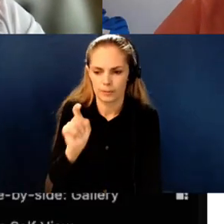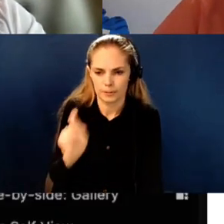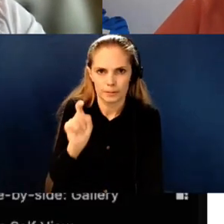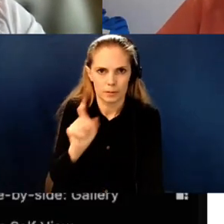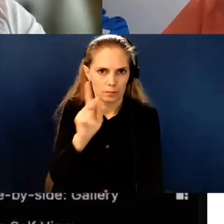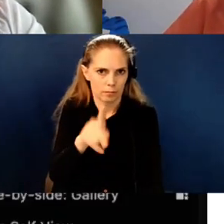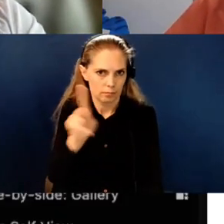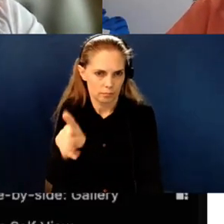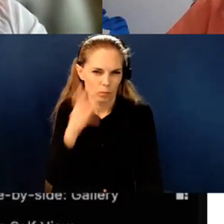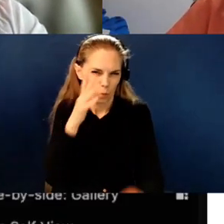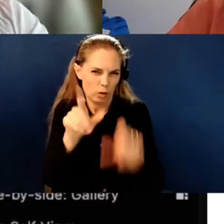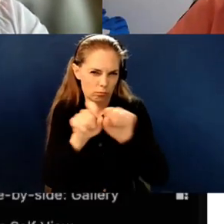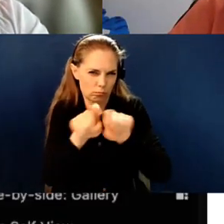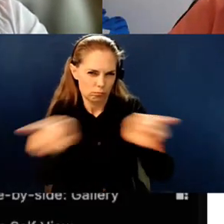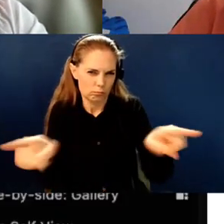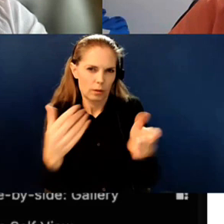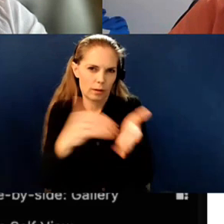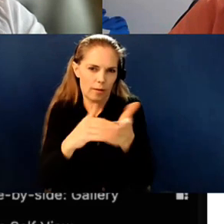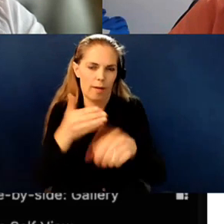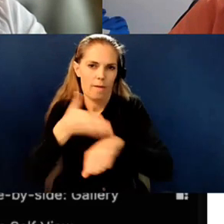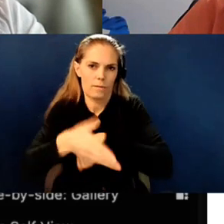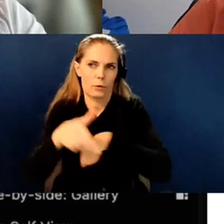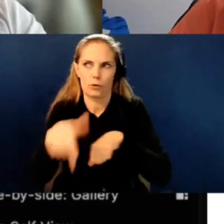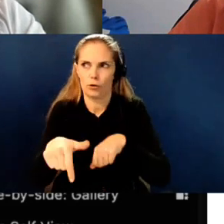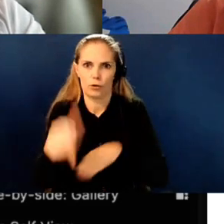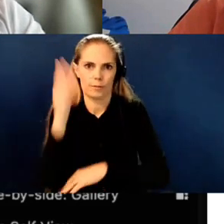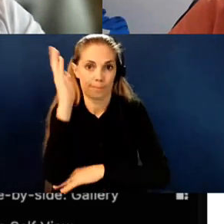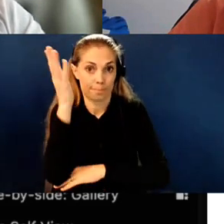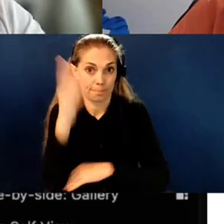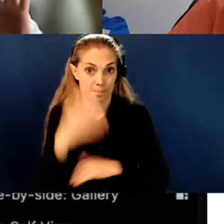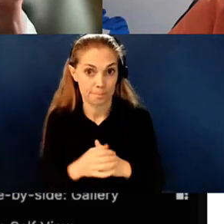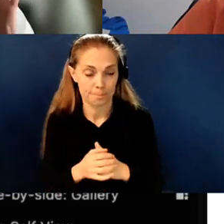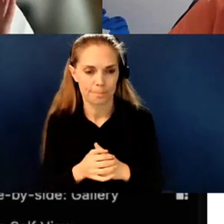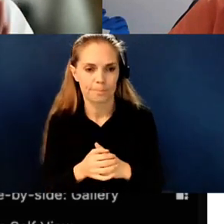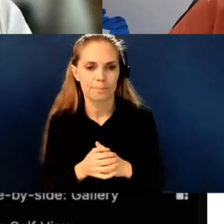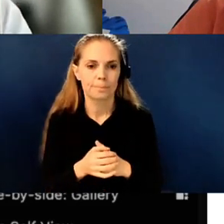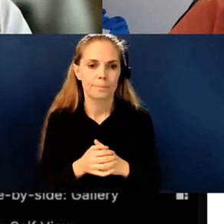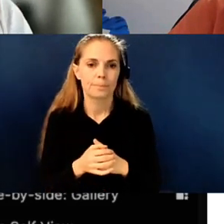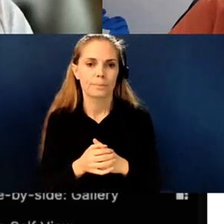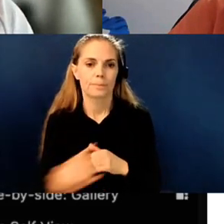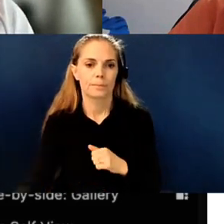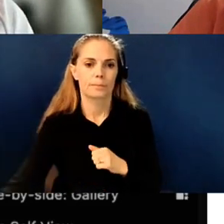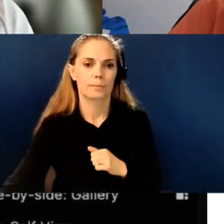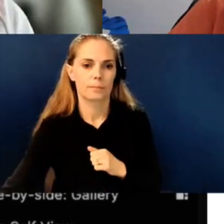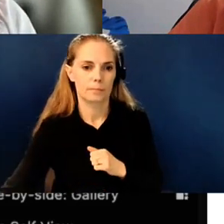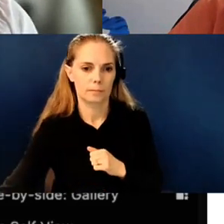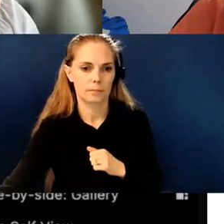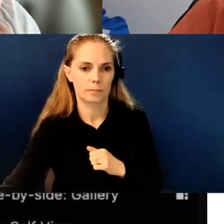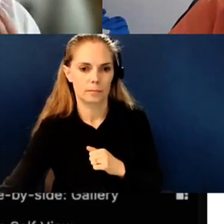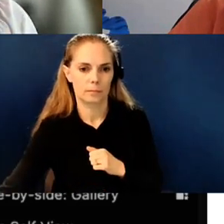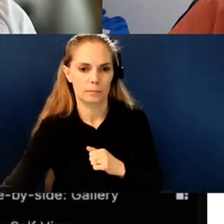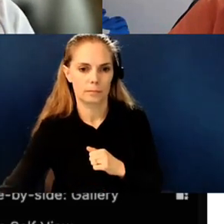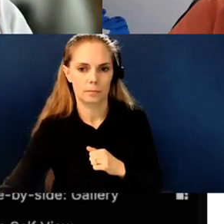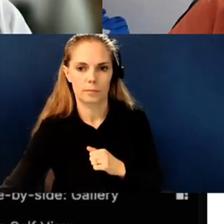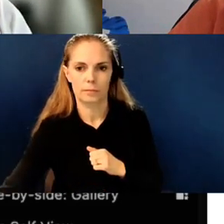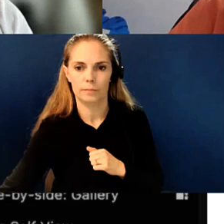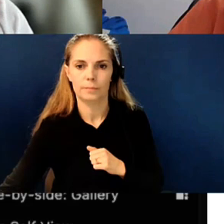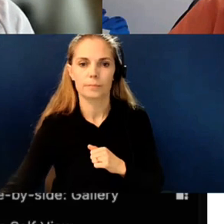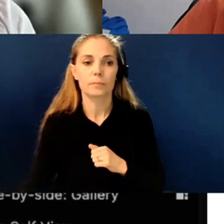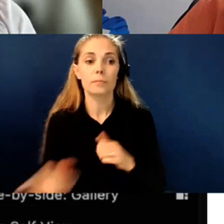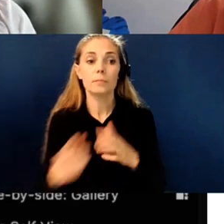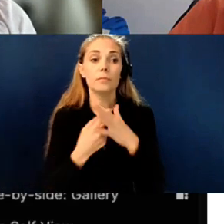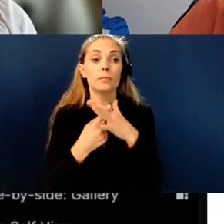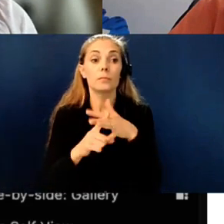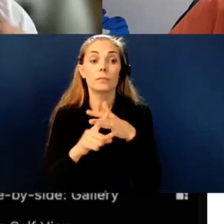well after the session. Now, when it comes to our session today, I have a few Zoom tips. It's usually something